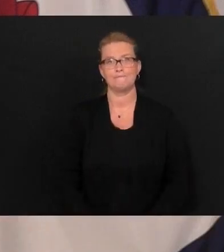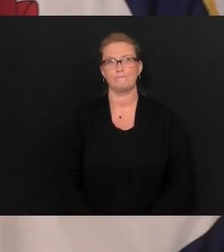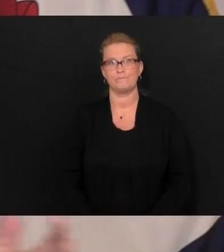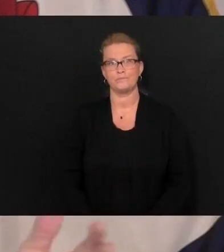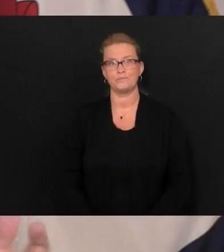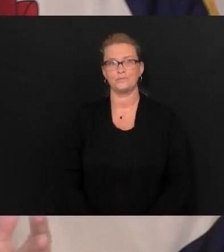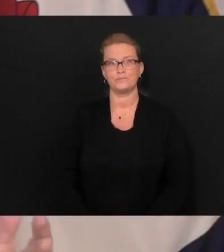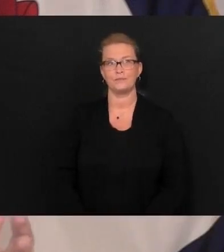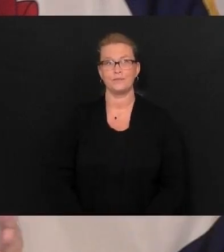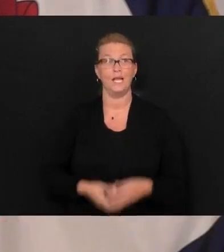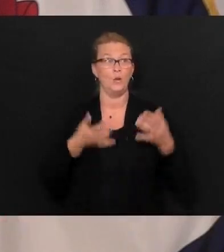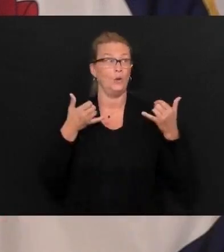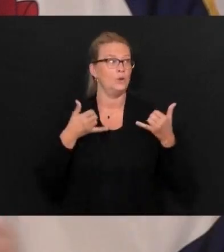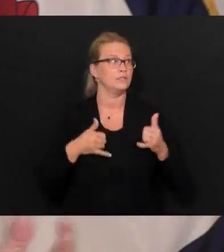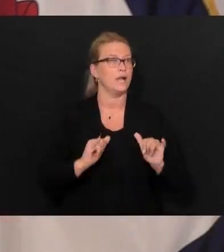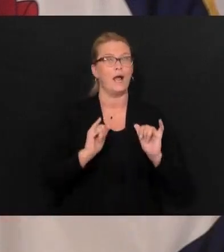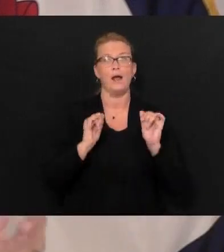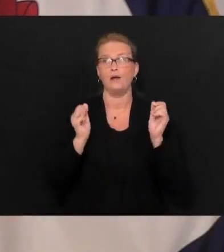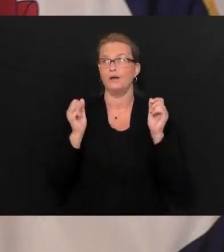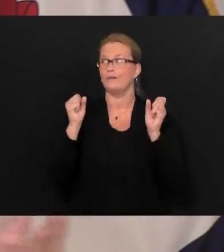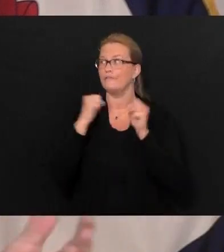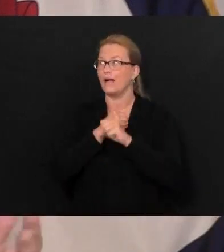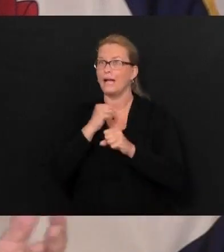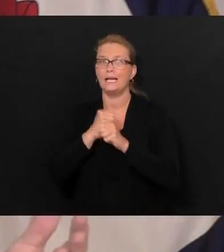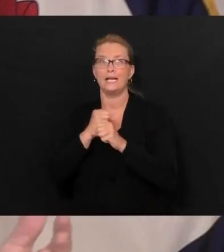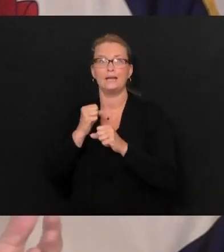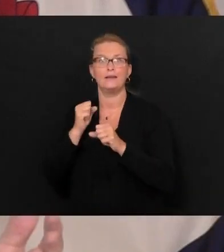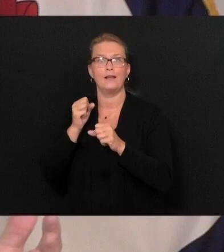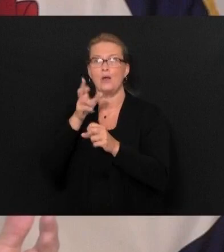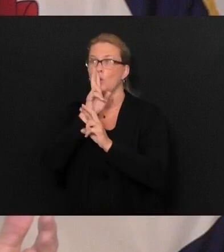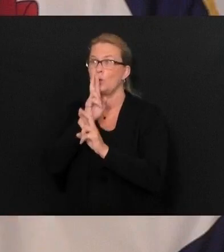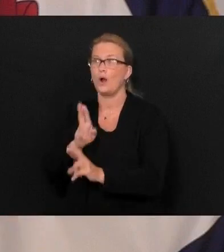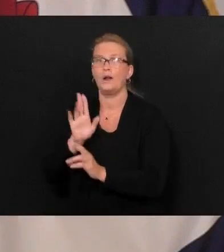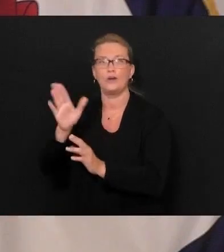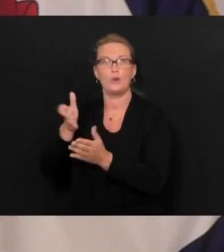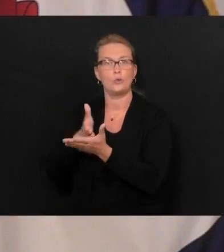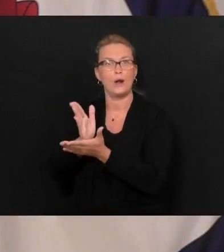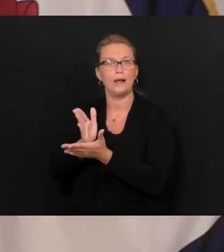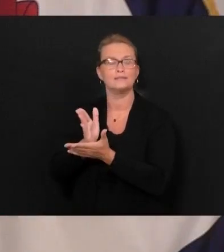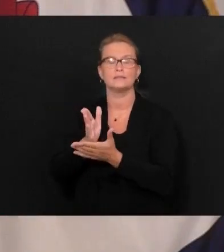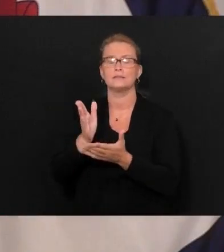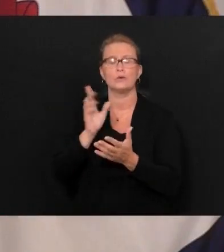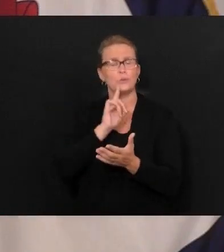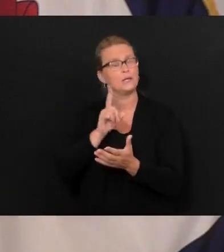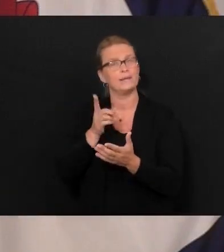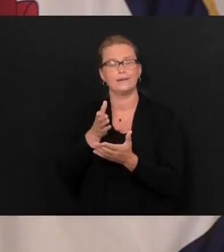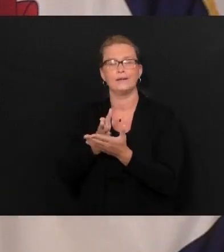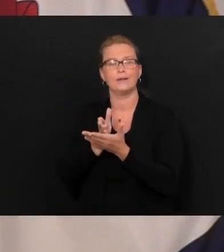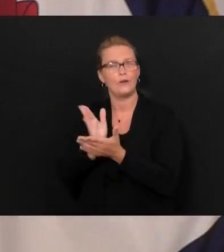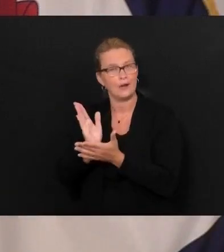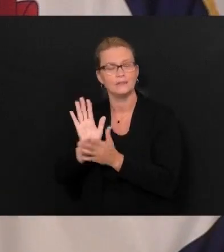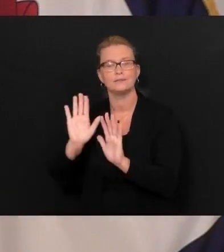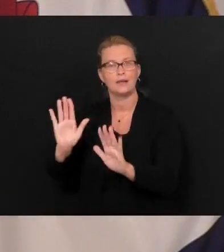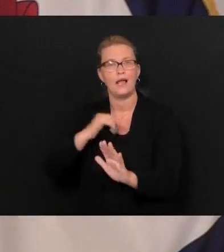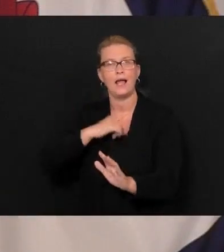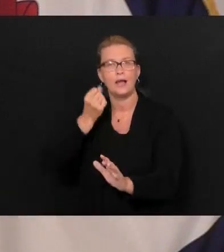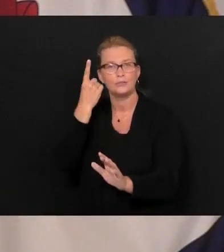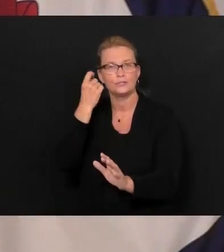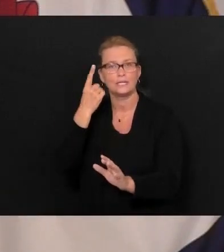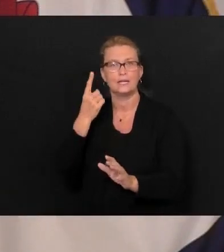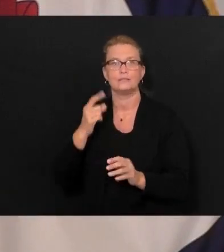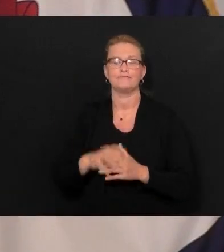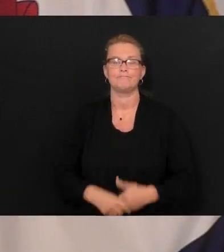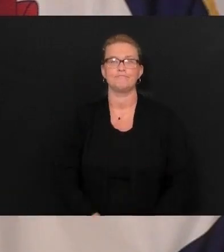trying to fight through this and keep everybody's rights and do everything we possibly can. And I'm all for it. I'm all for continuing the